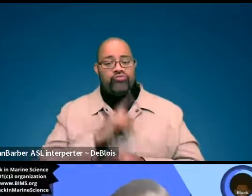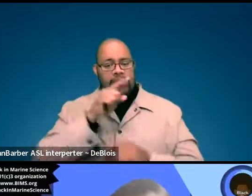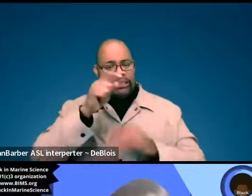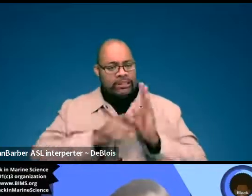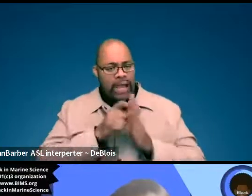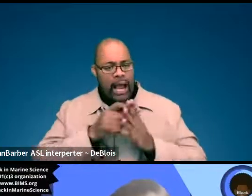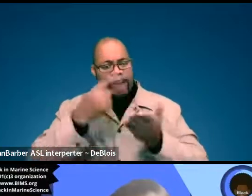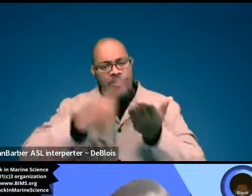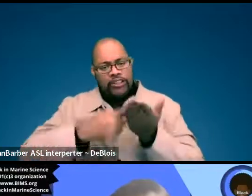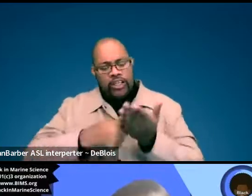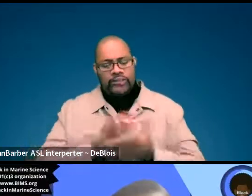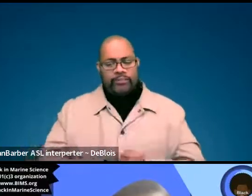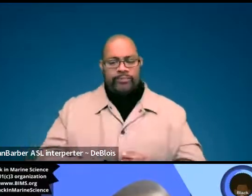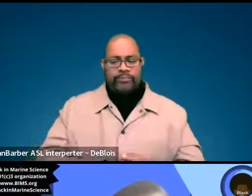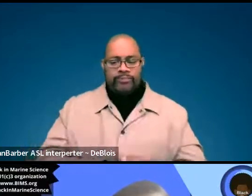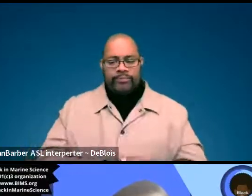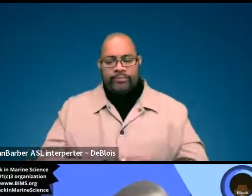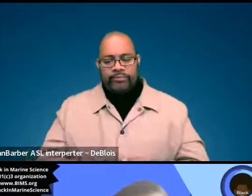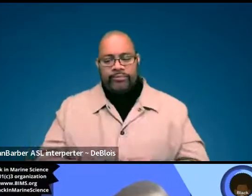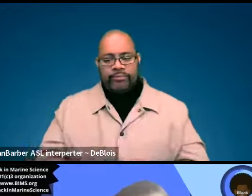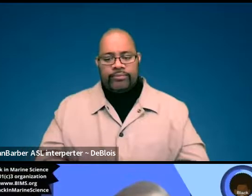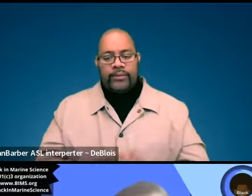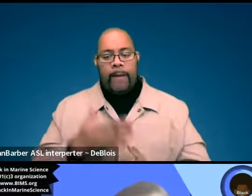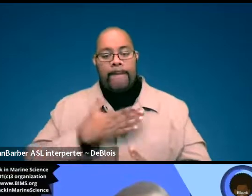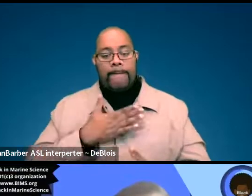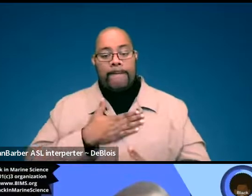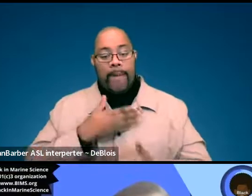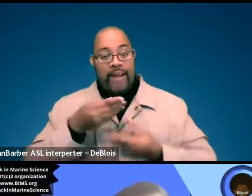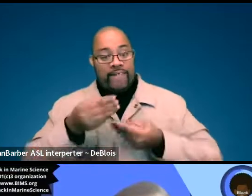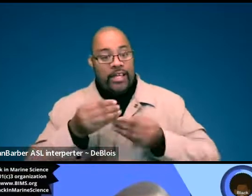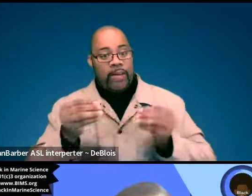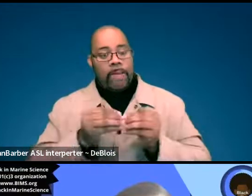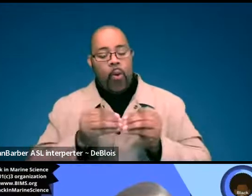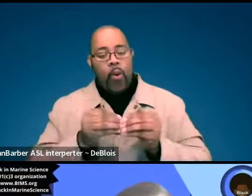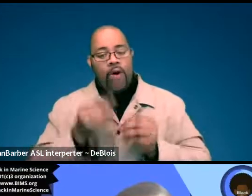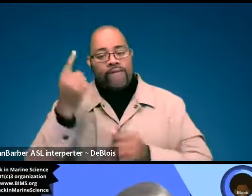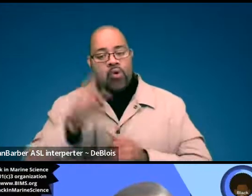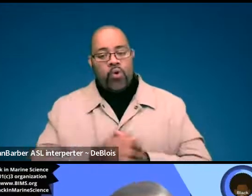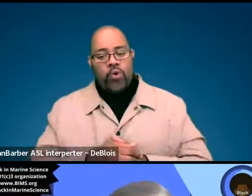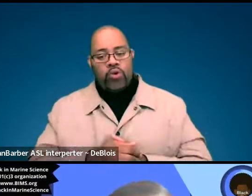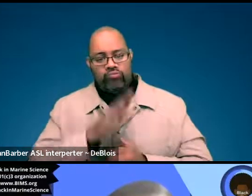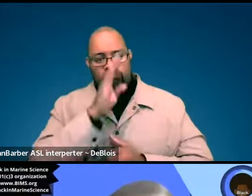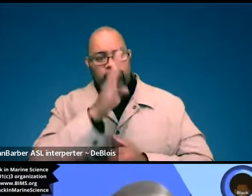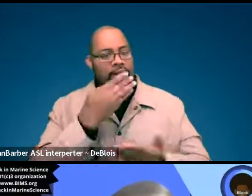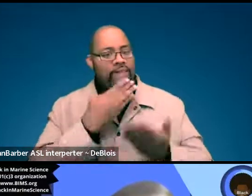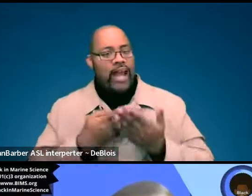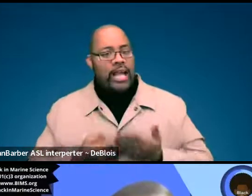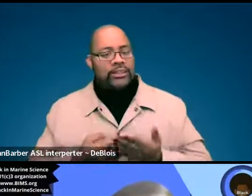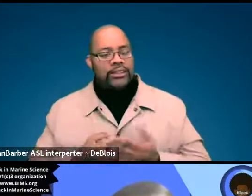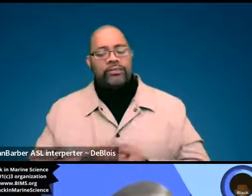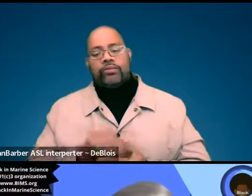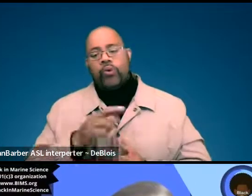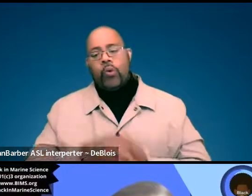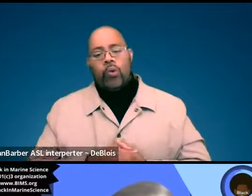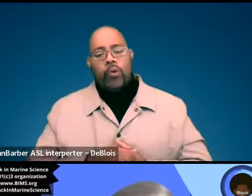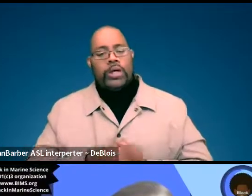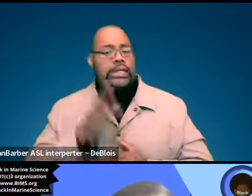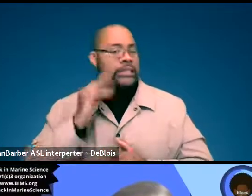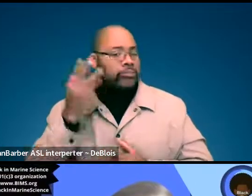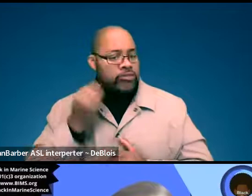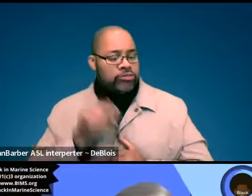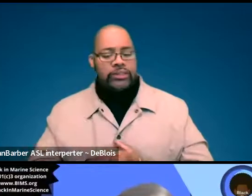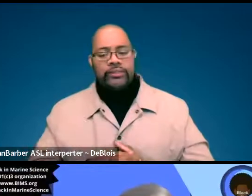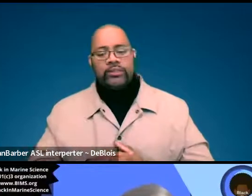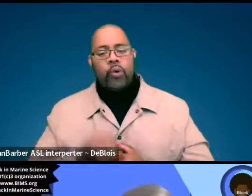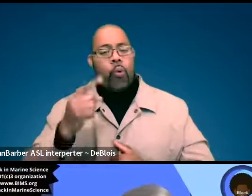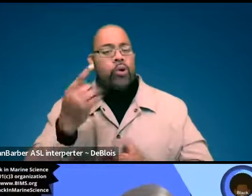real-time discussion. And my feed is more so for like straight facts or experience,